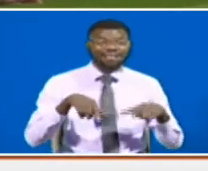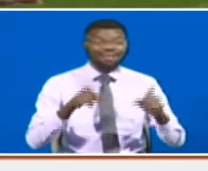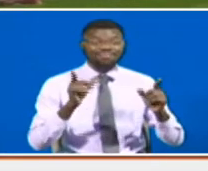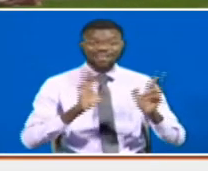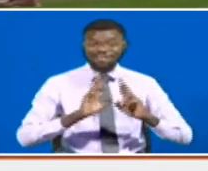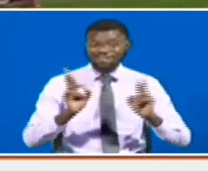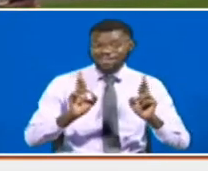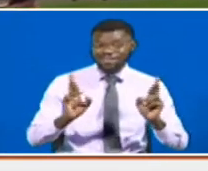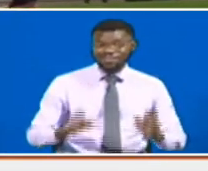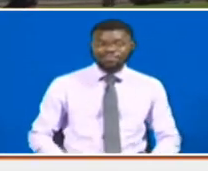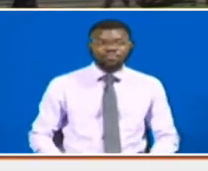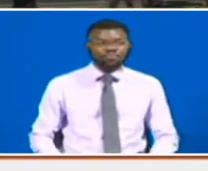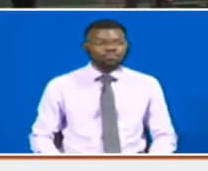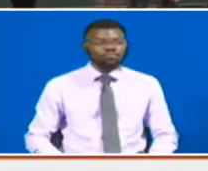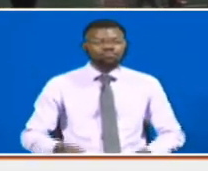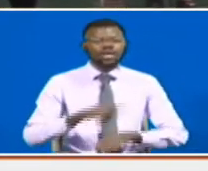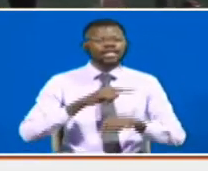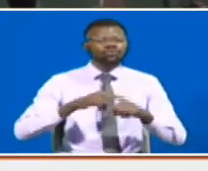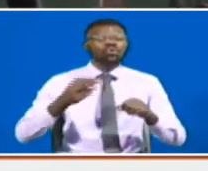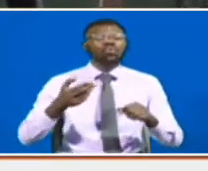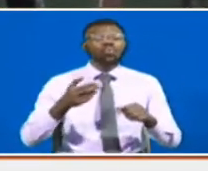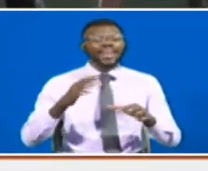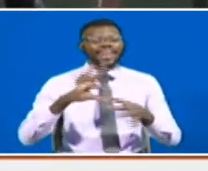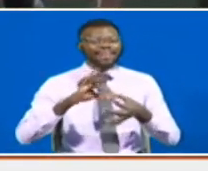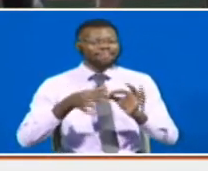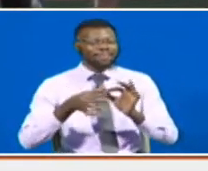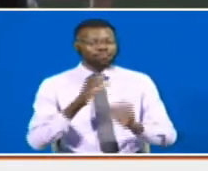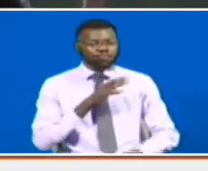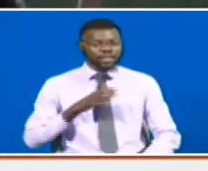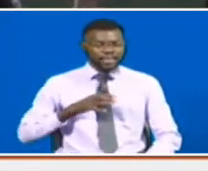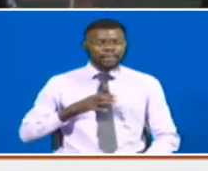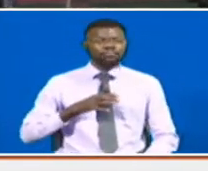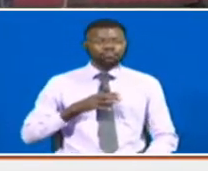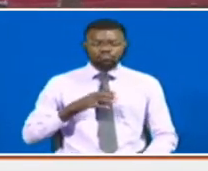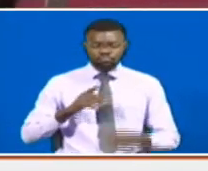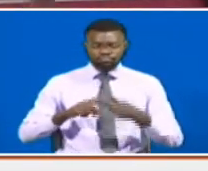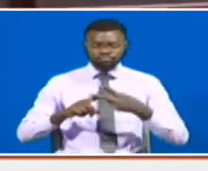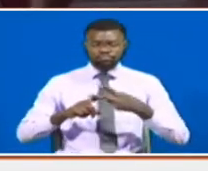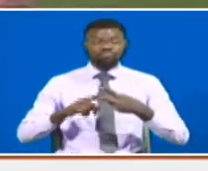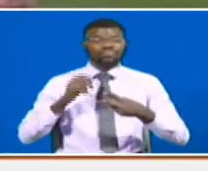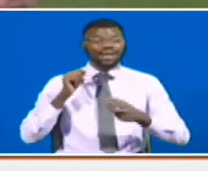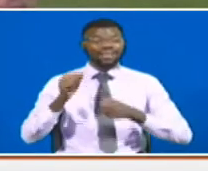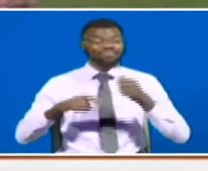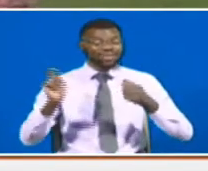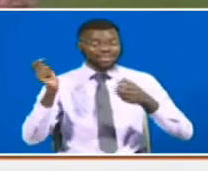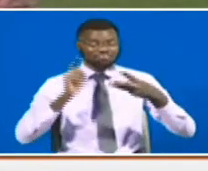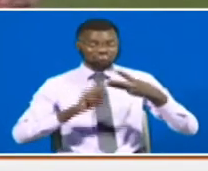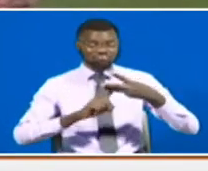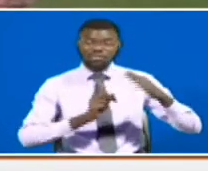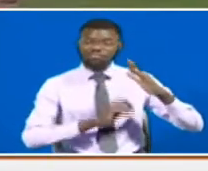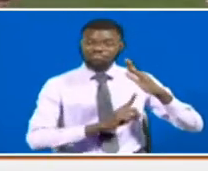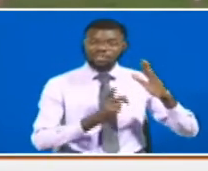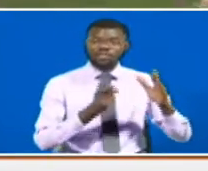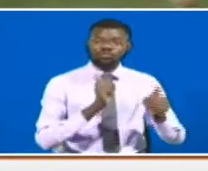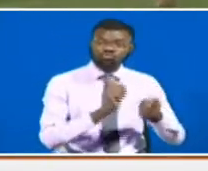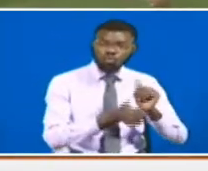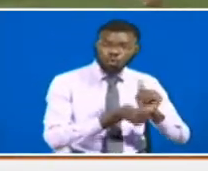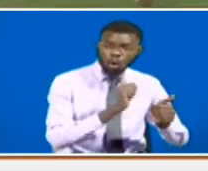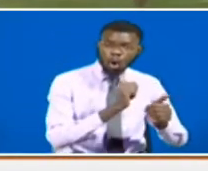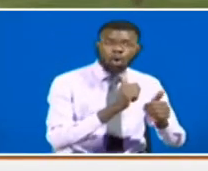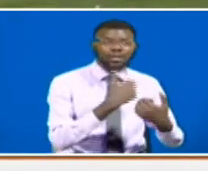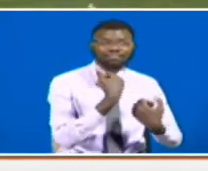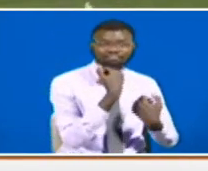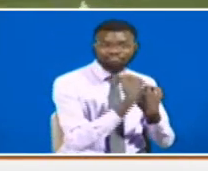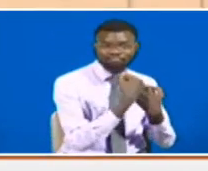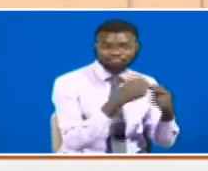which enjoys support from the National Olympics Committee of Kenya, NOC, the Athletics Kenya and the Ministry of Sports, is leaving nothing to chance. Nikikombea